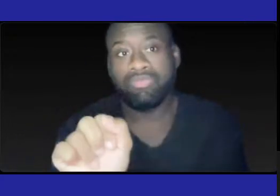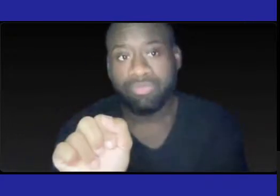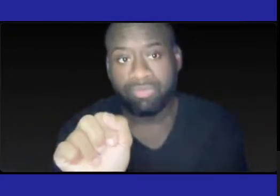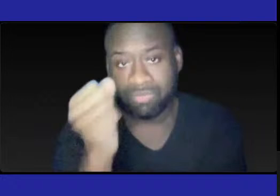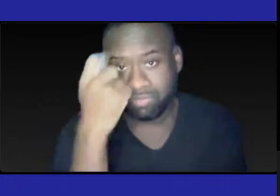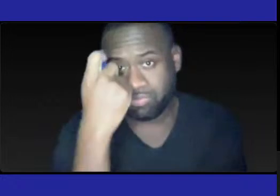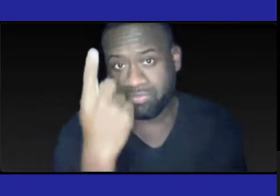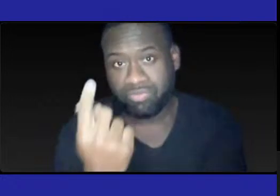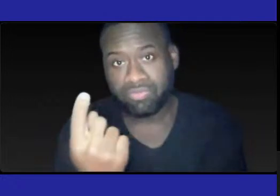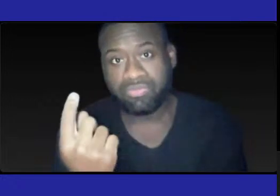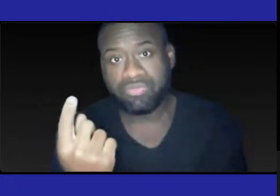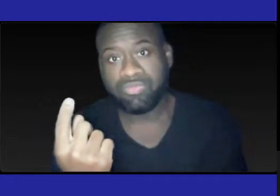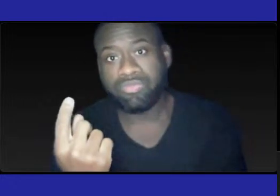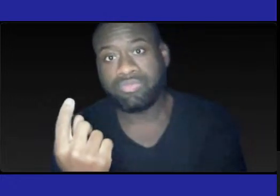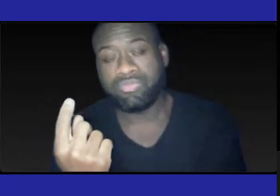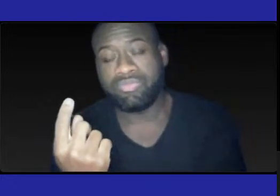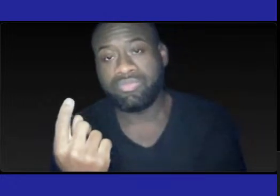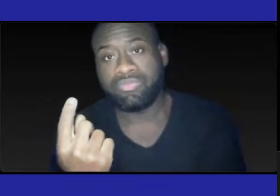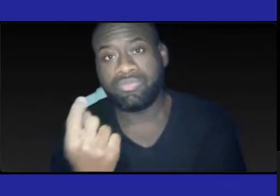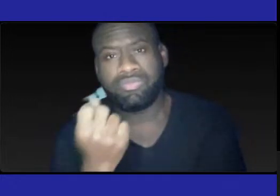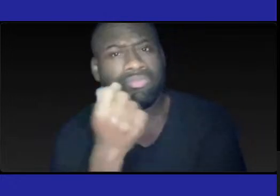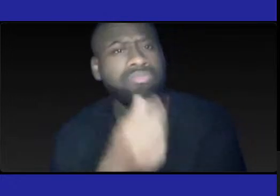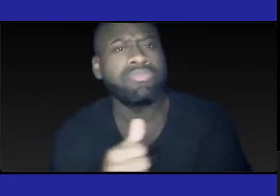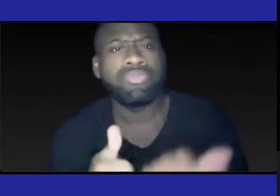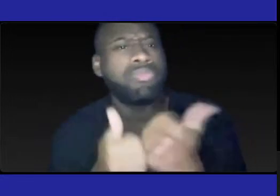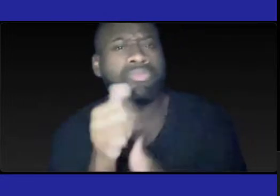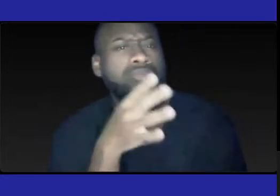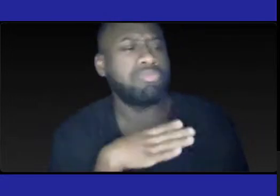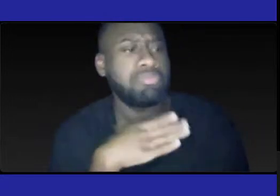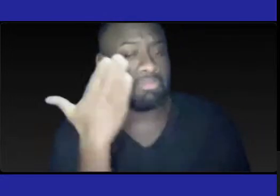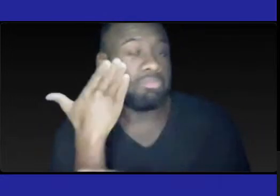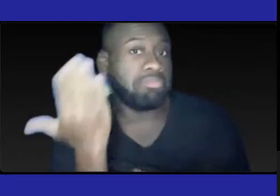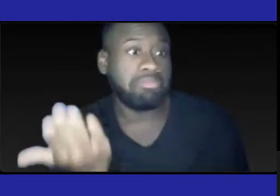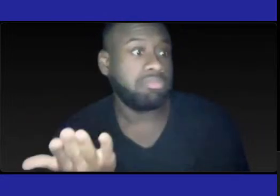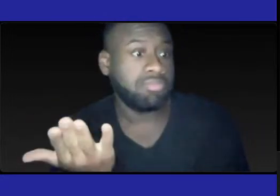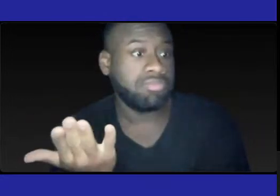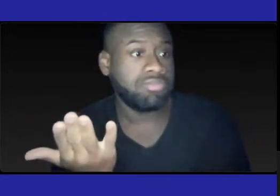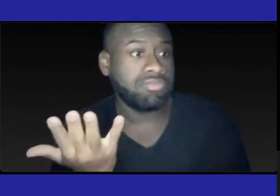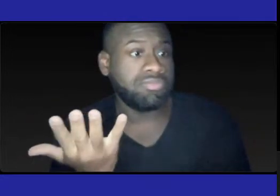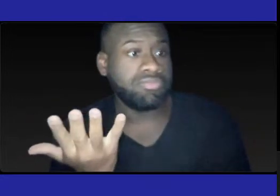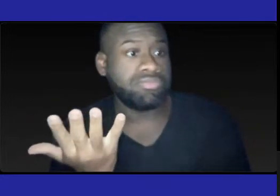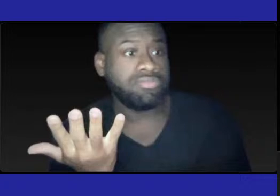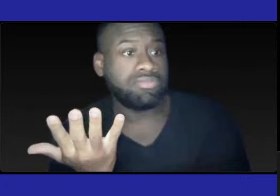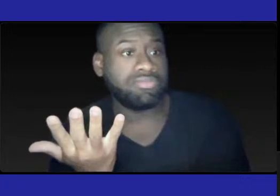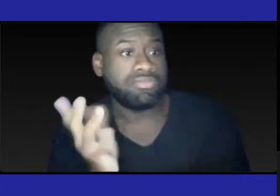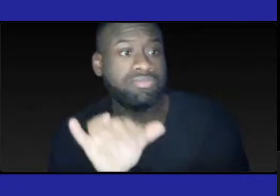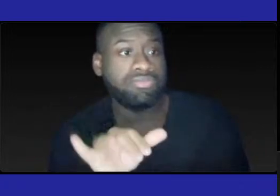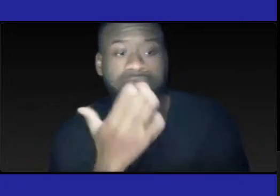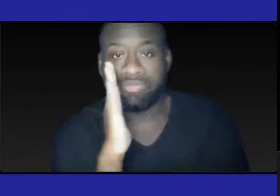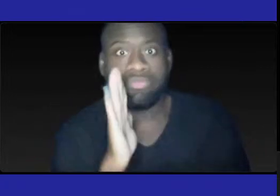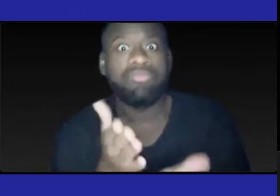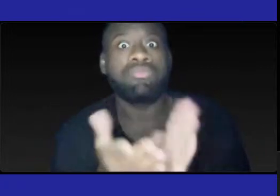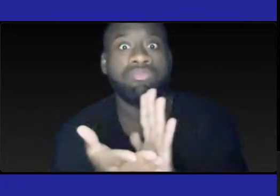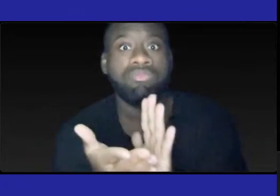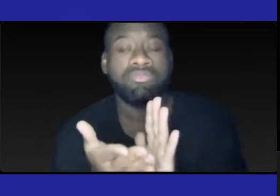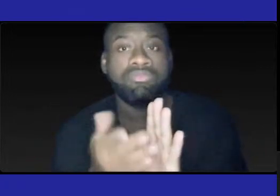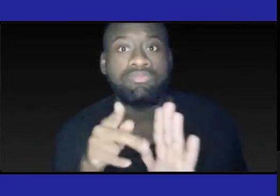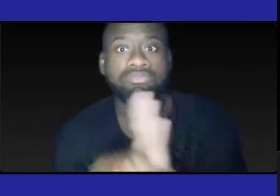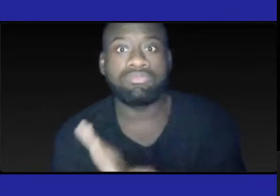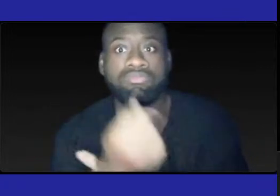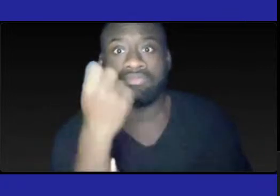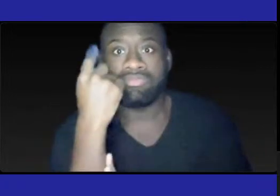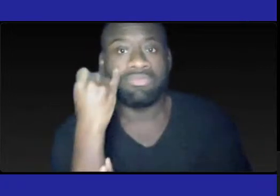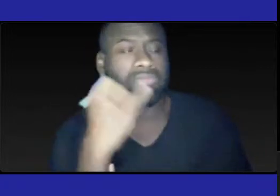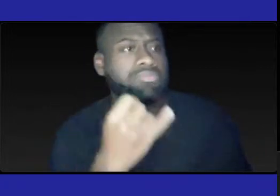yet, most women don't know that that is the thing that will kill you. If you ask most people what's the